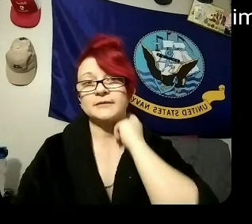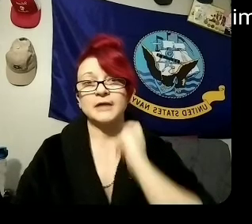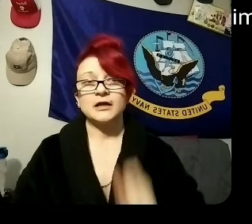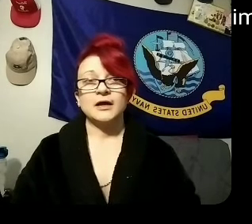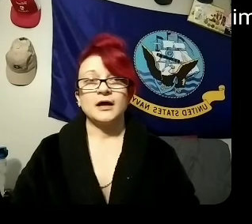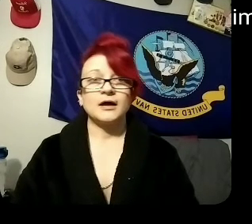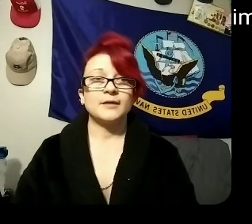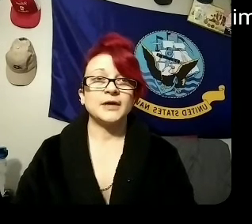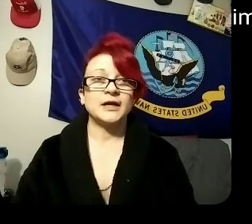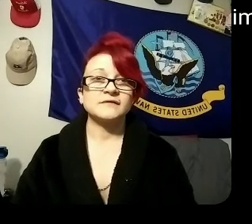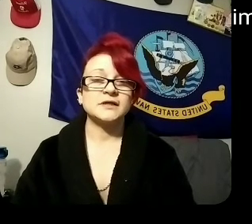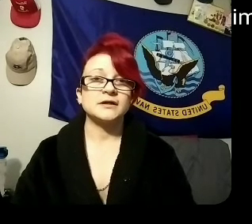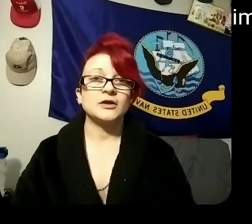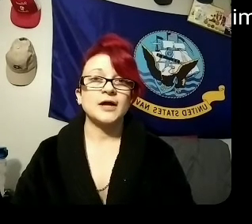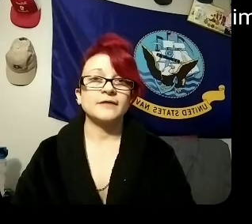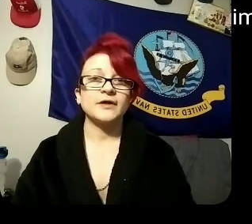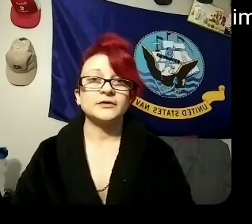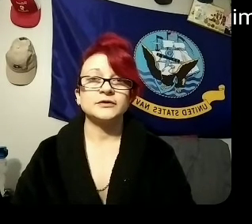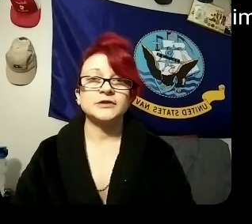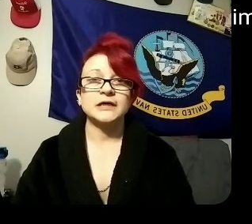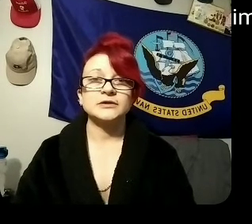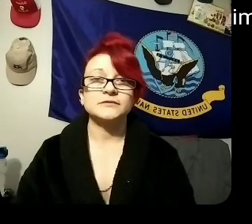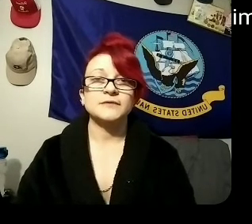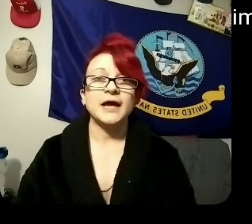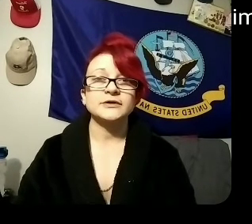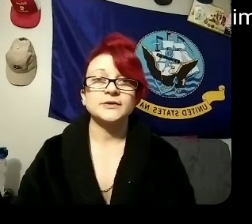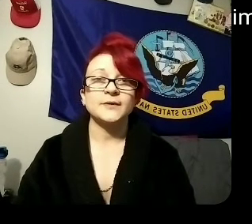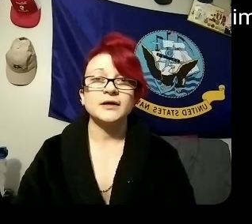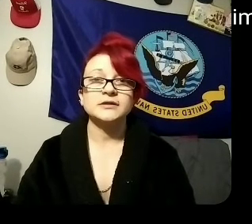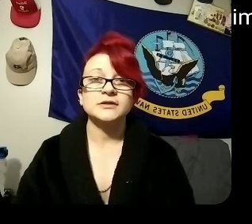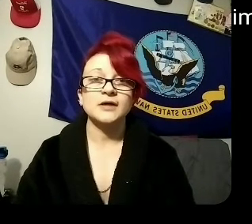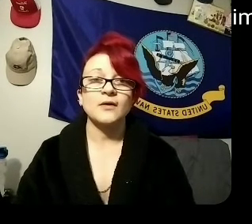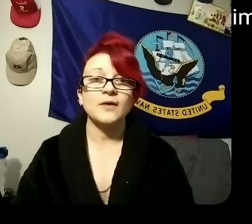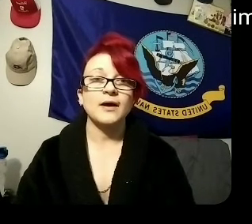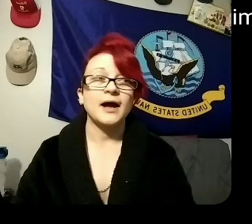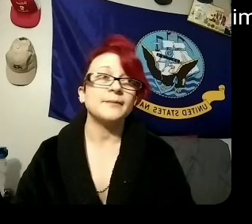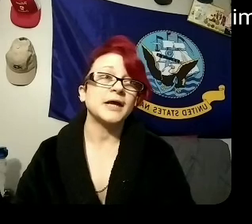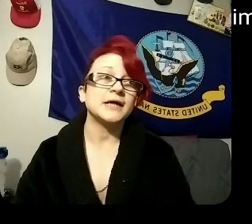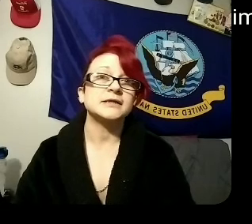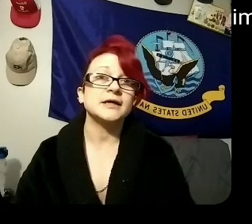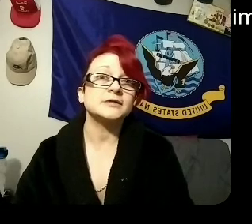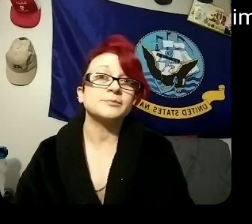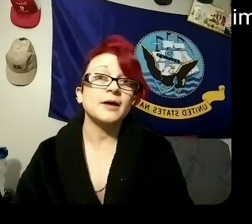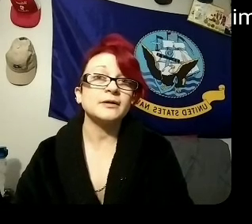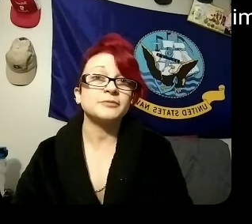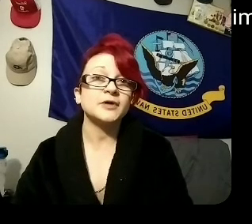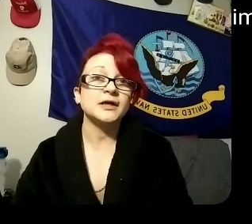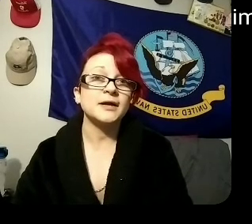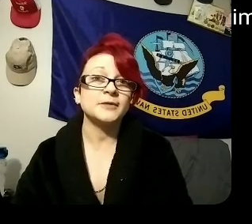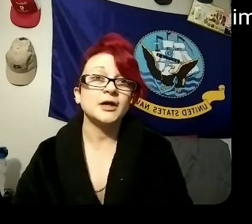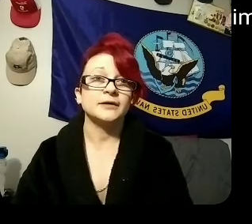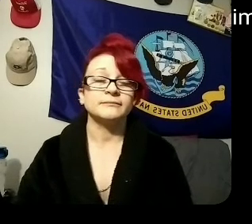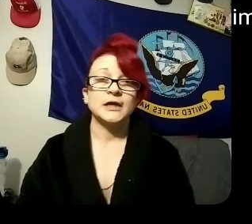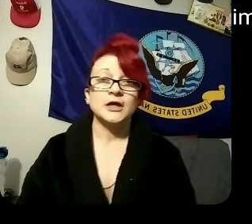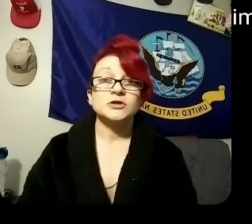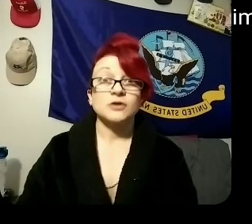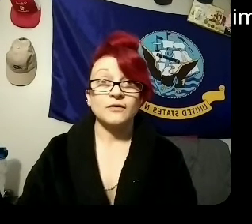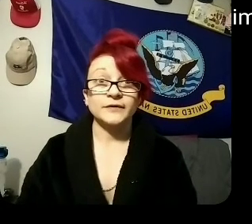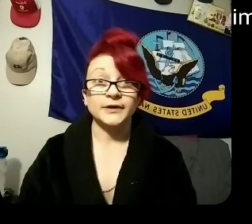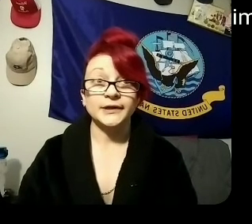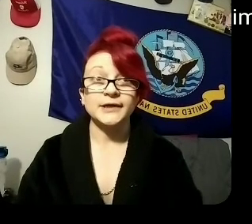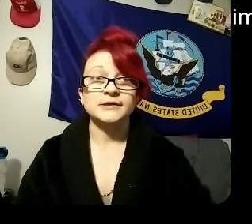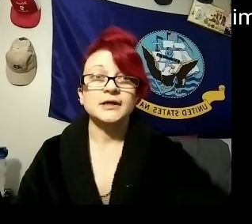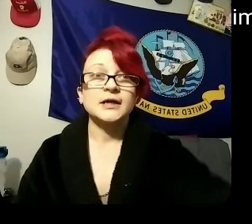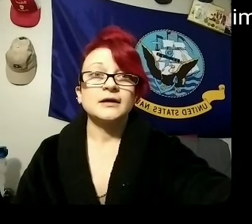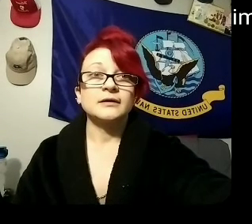recently, and I've seen a lot of other channels react to it, so I'm guessing it's probably pretty damn good. So